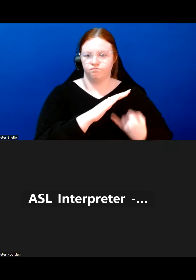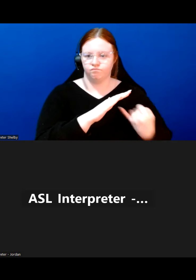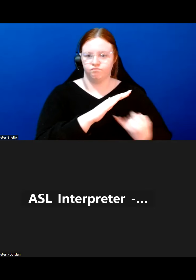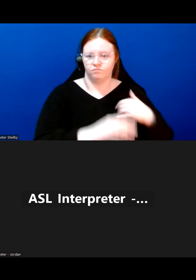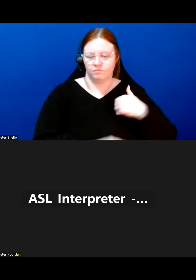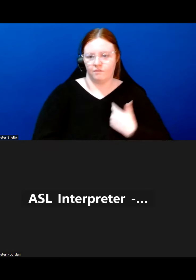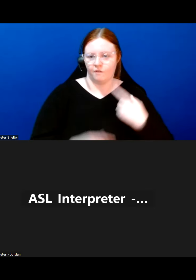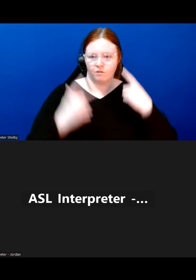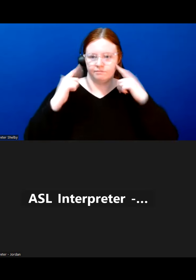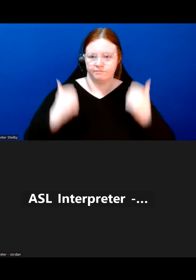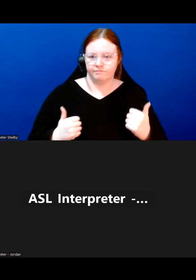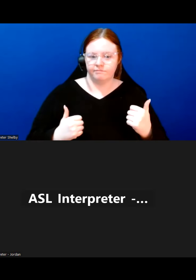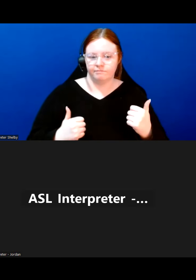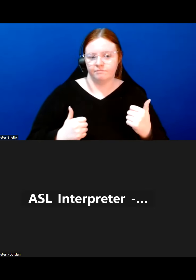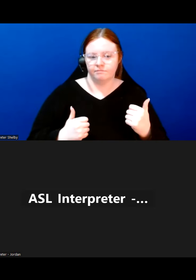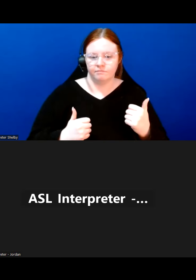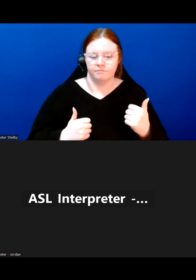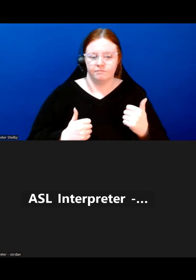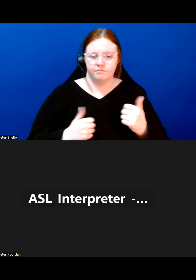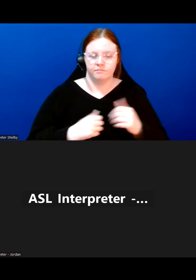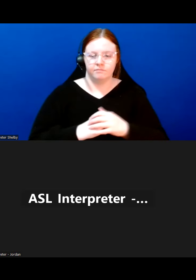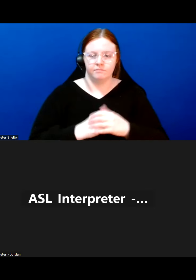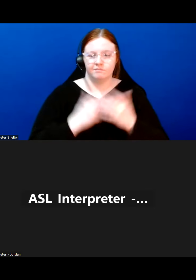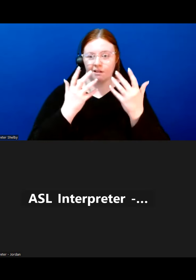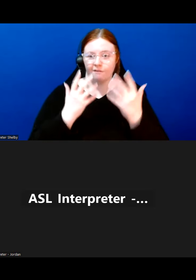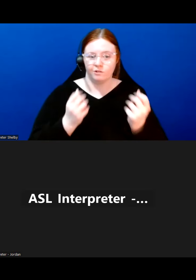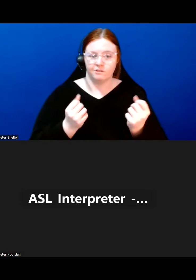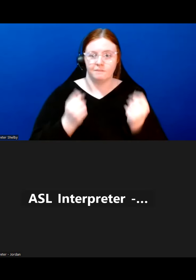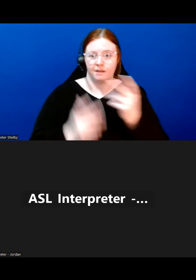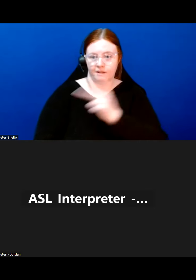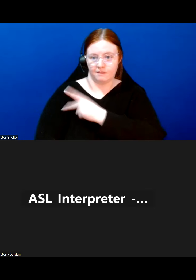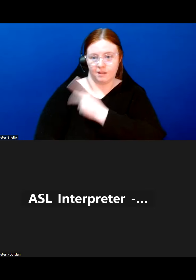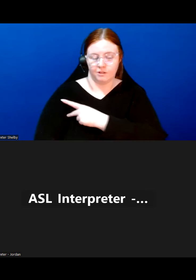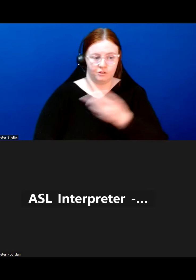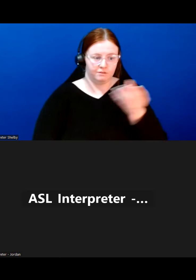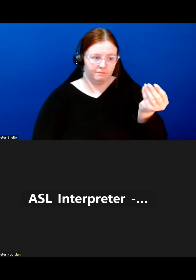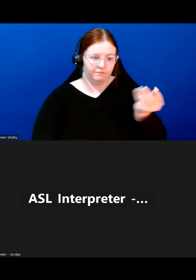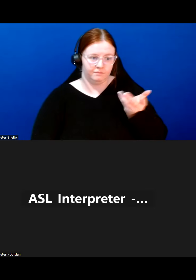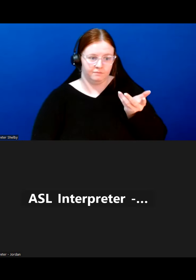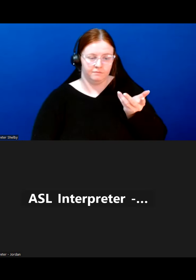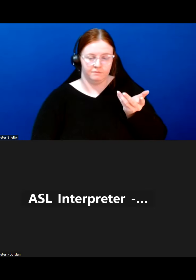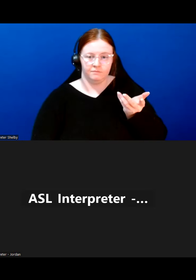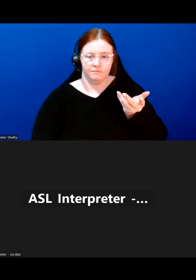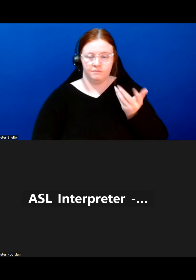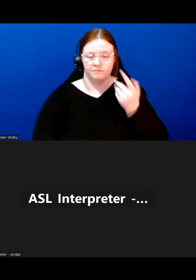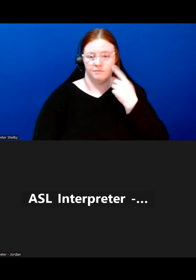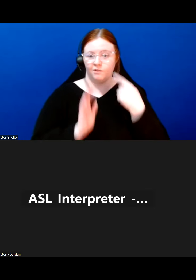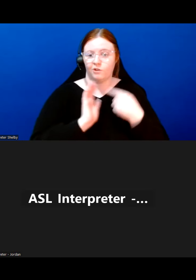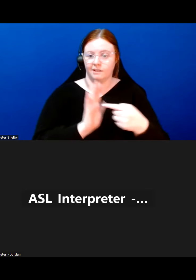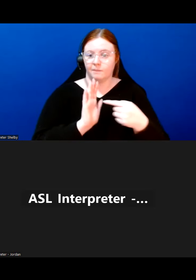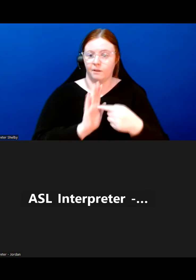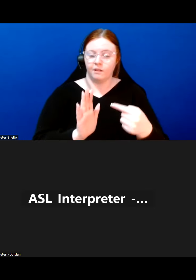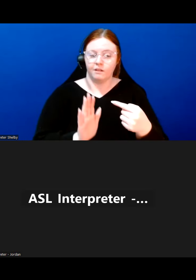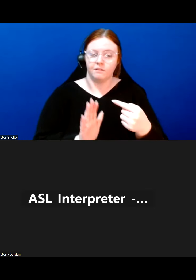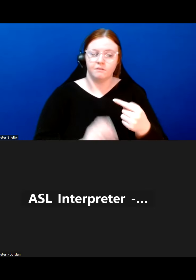into. Unfortunately, I have a lot of patients that have told me, say, just as an example, I used to really